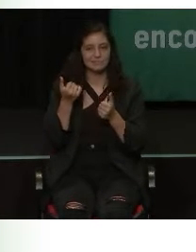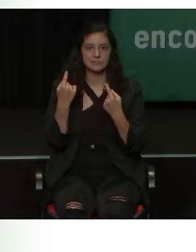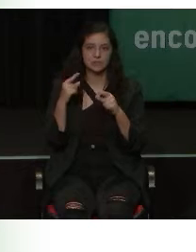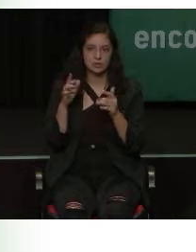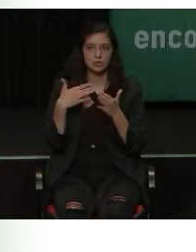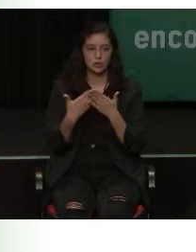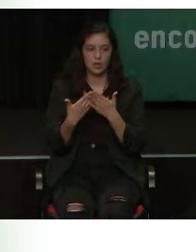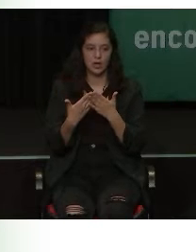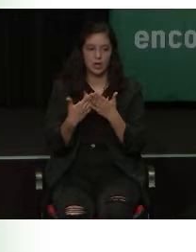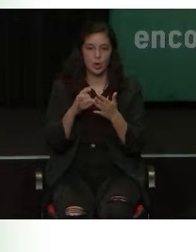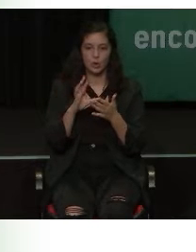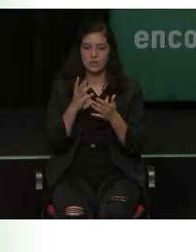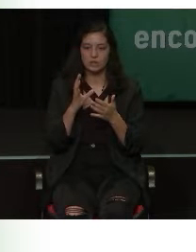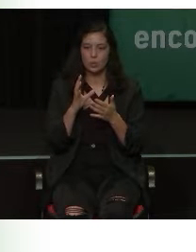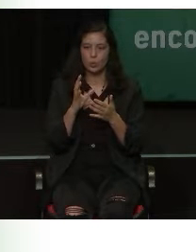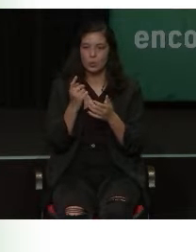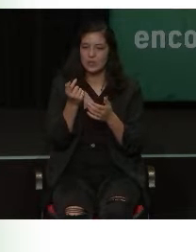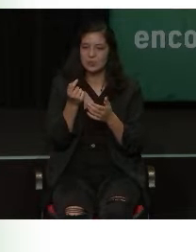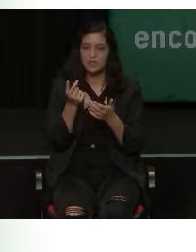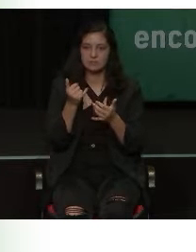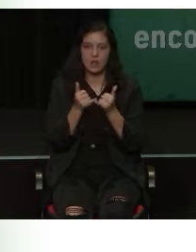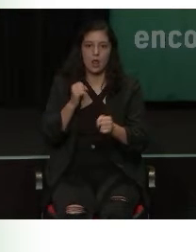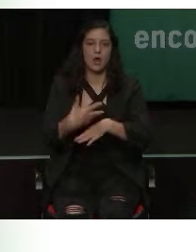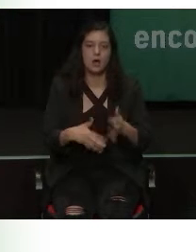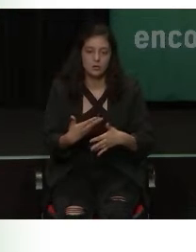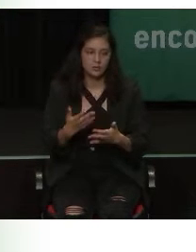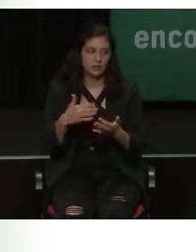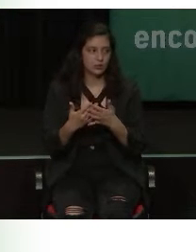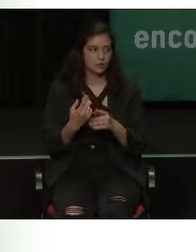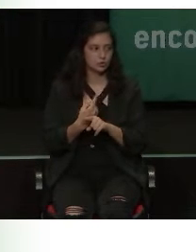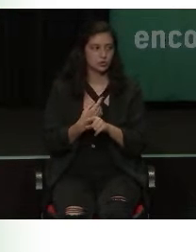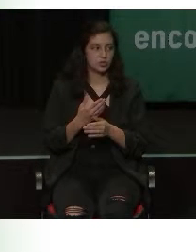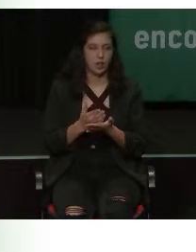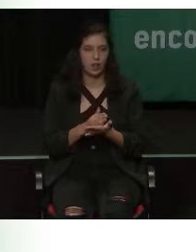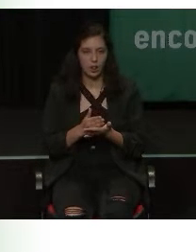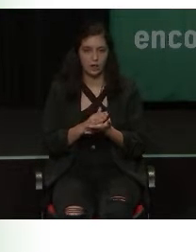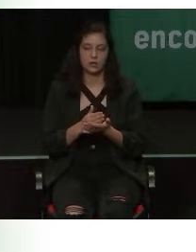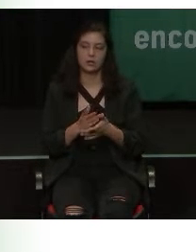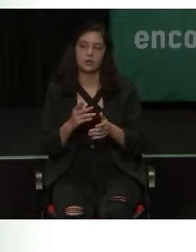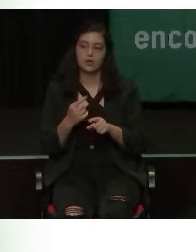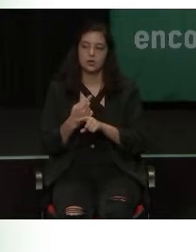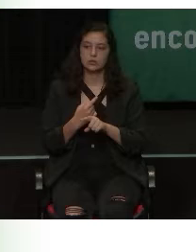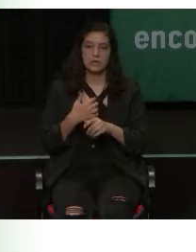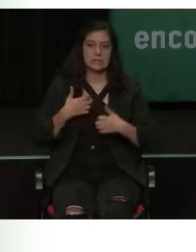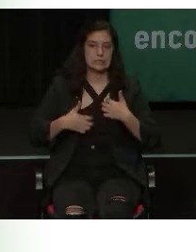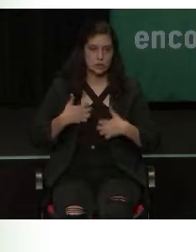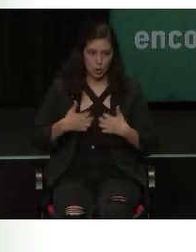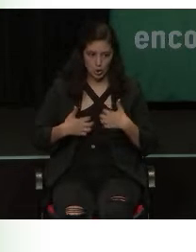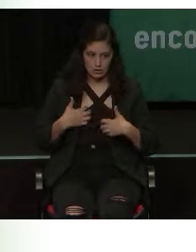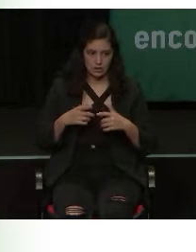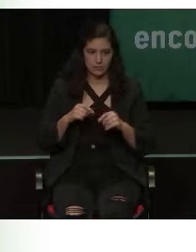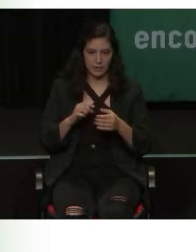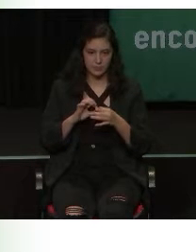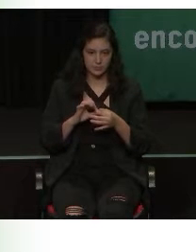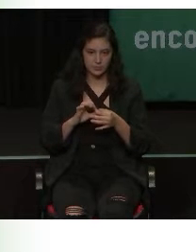don't think over as much, so they tend to develop automatic responses. So people